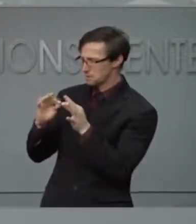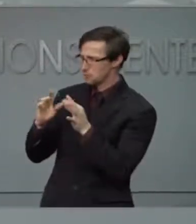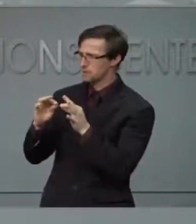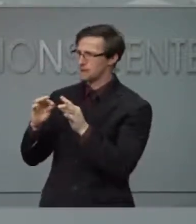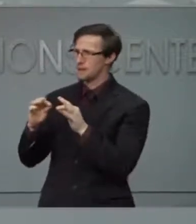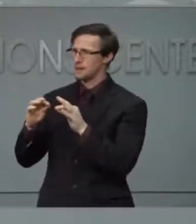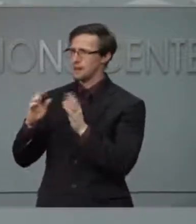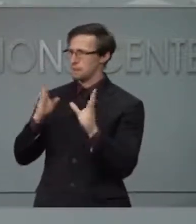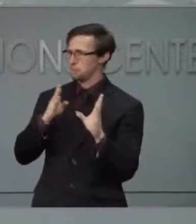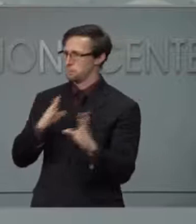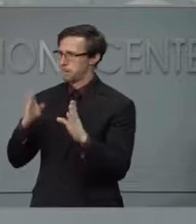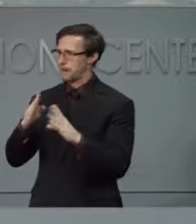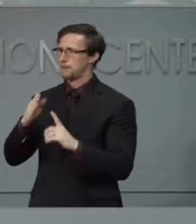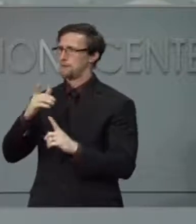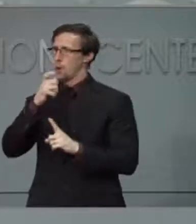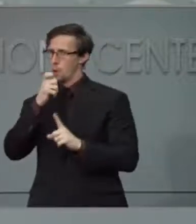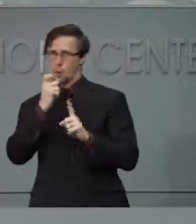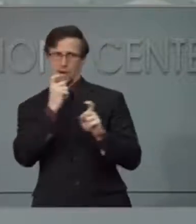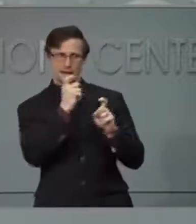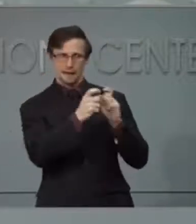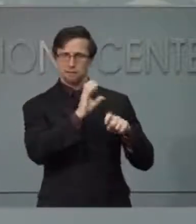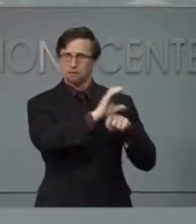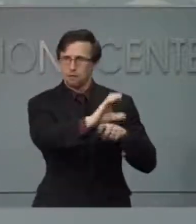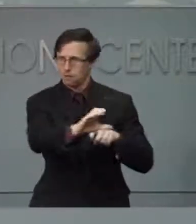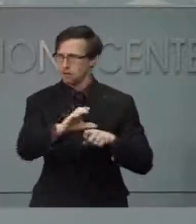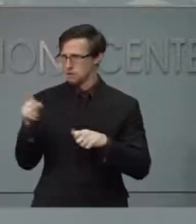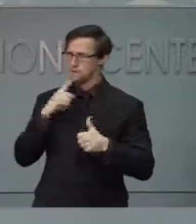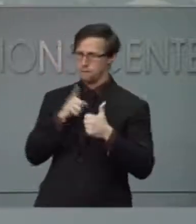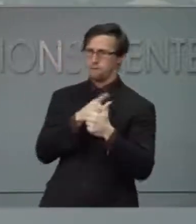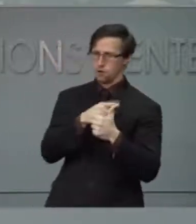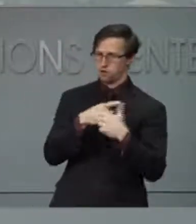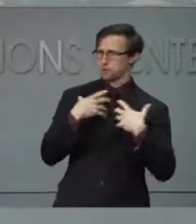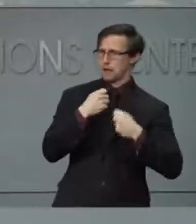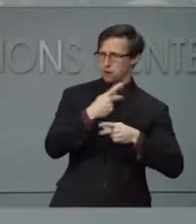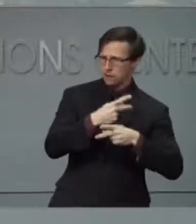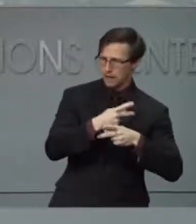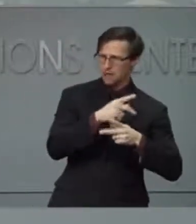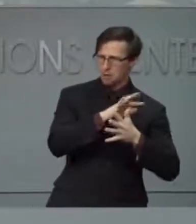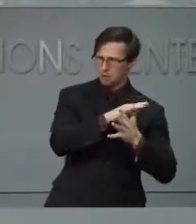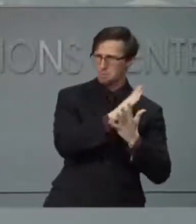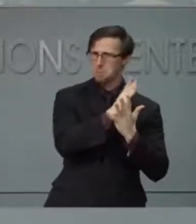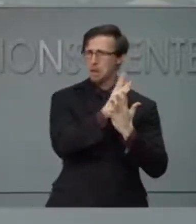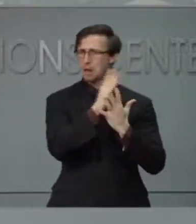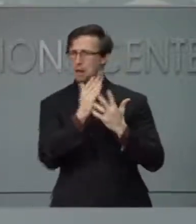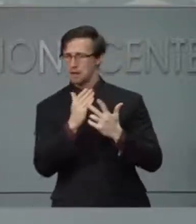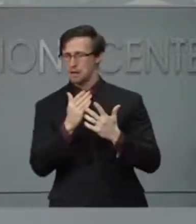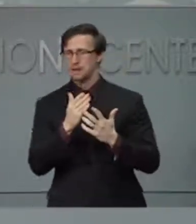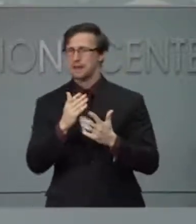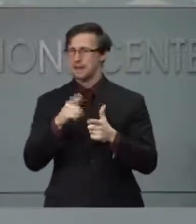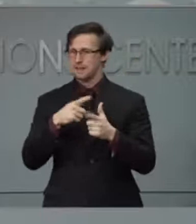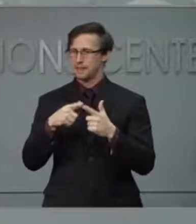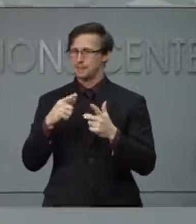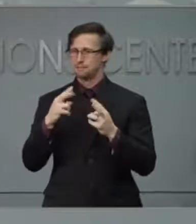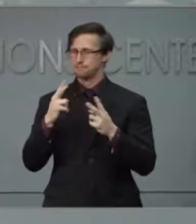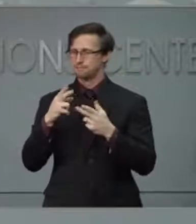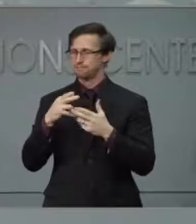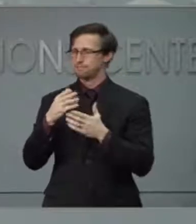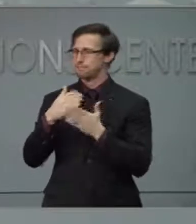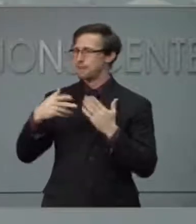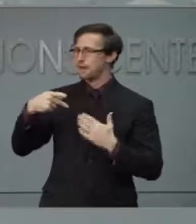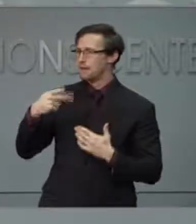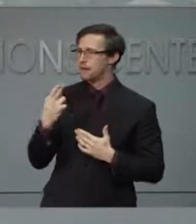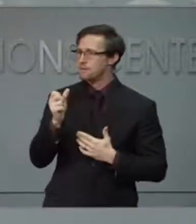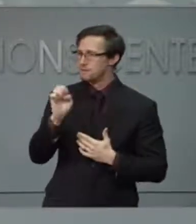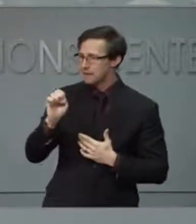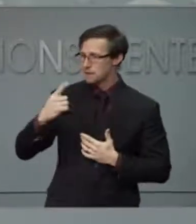it goes from healthcare first responders and into that phase 1B when prison